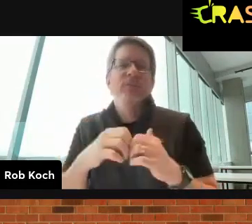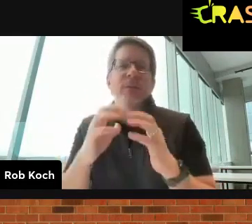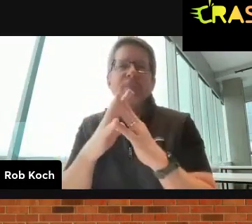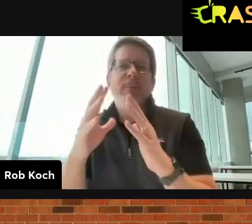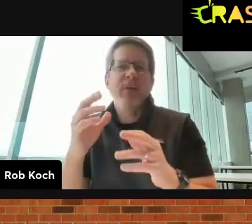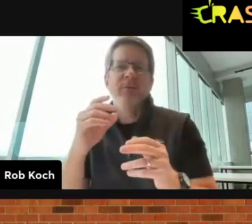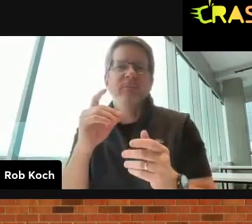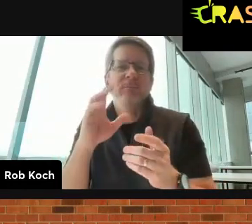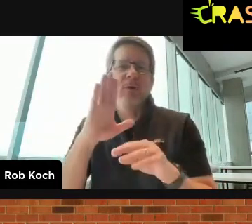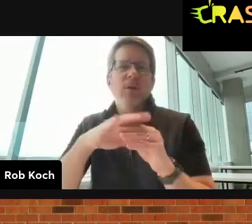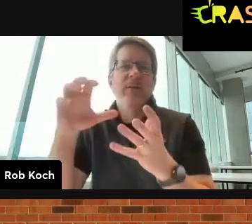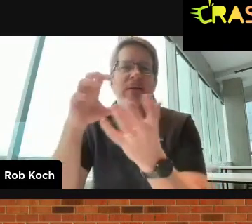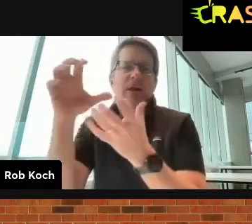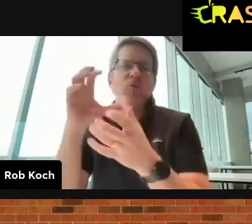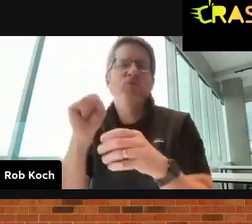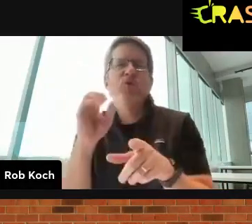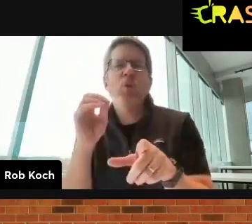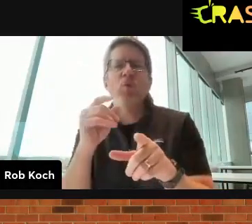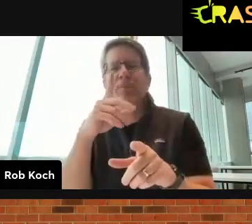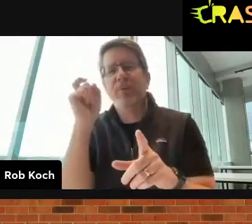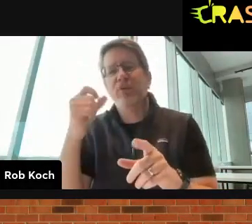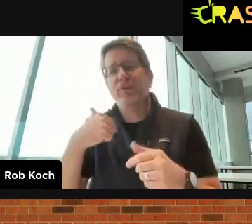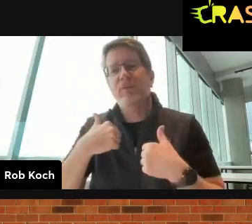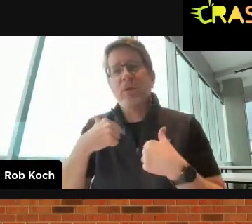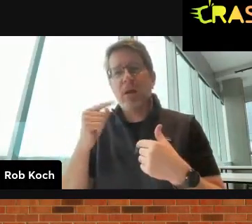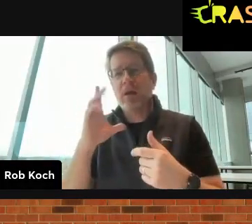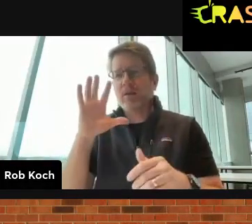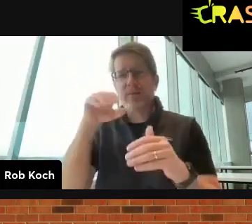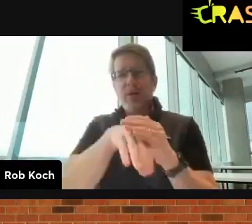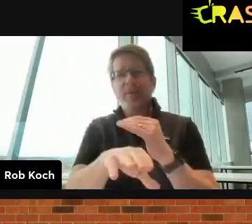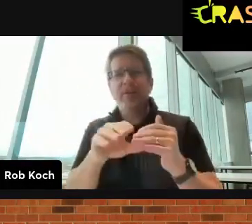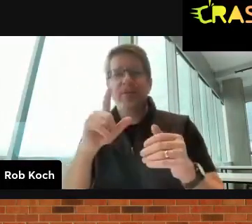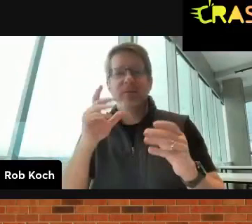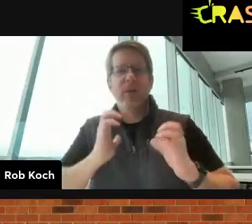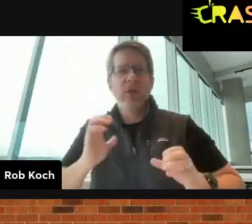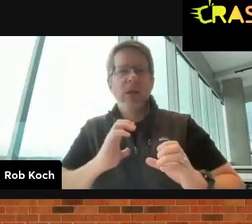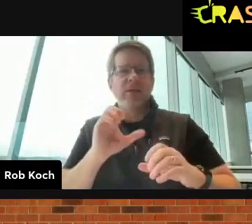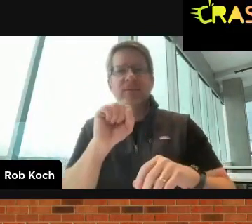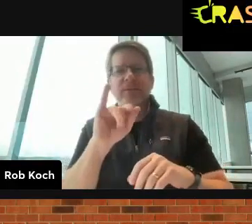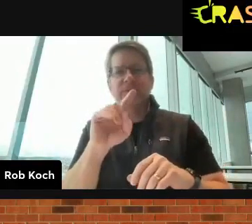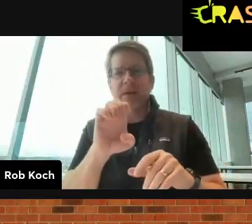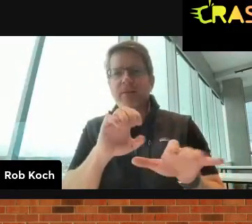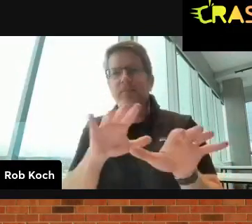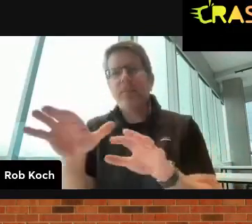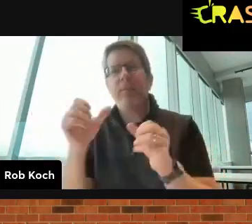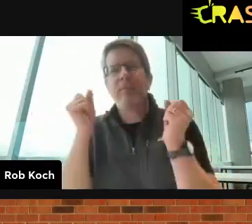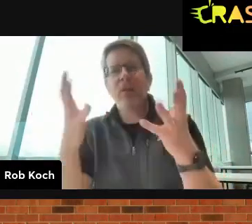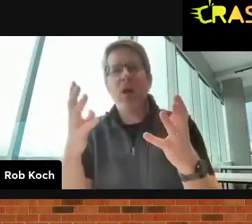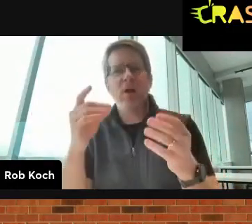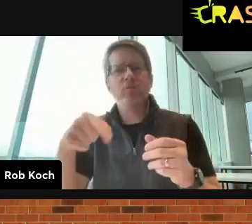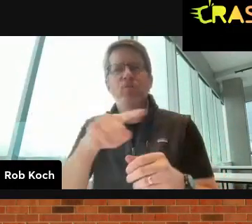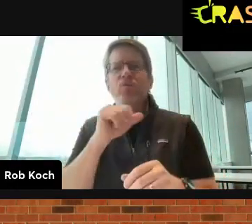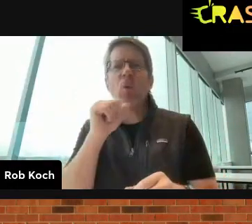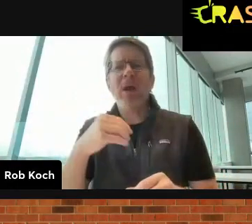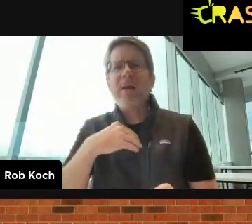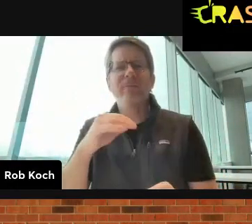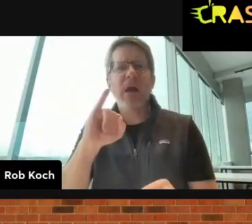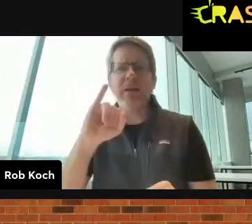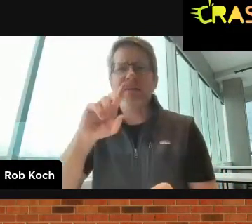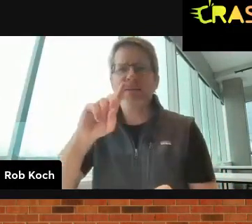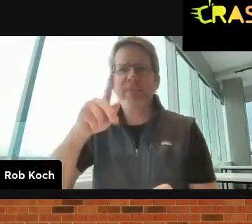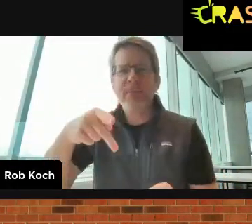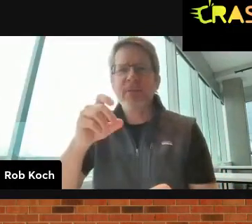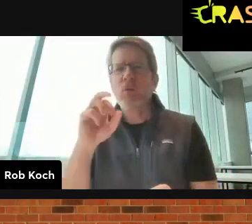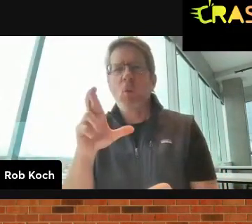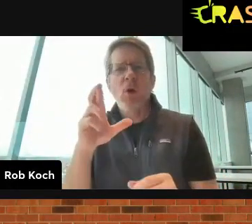work with software engineering, data engineering. We implement solutions on the cloud. Clients come in, and